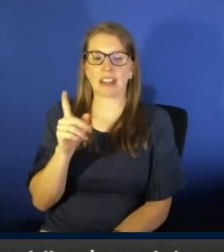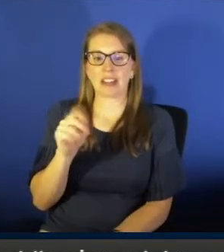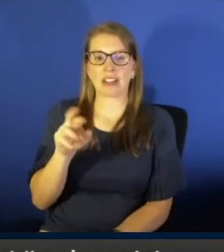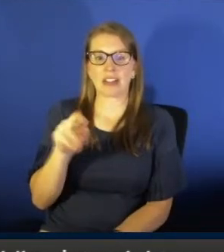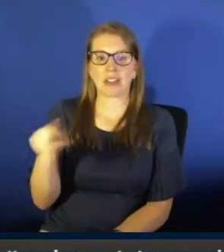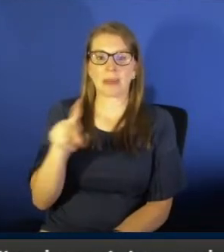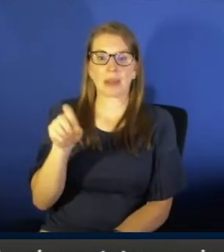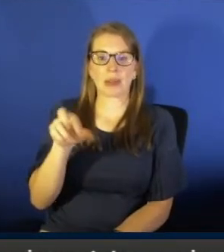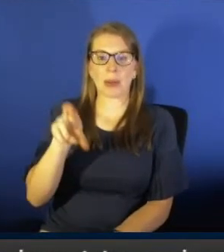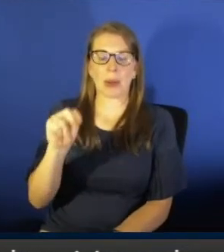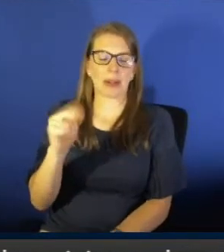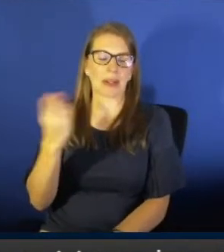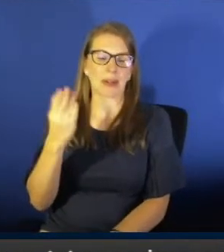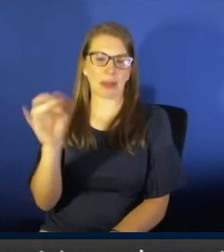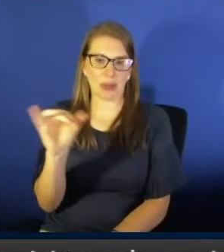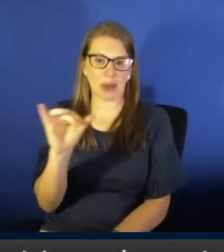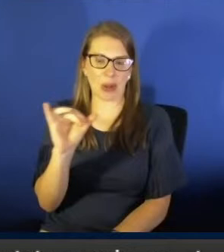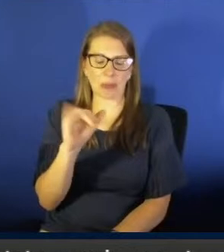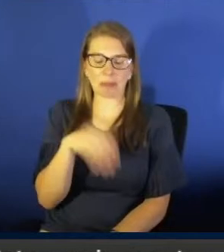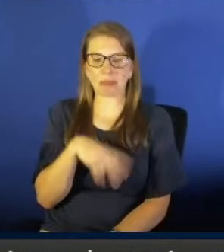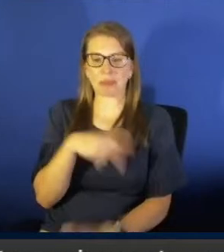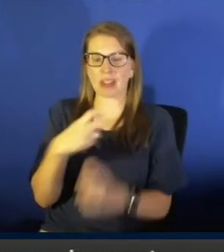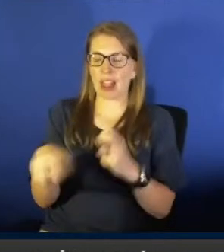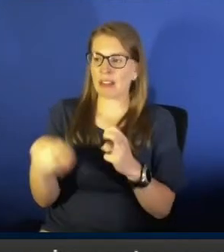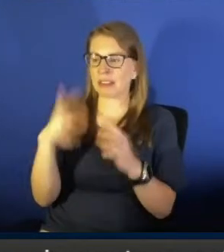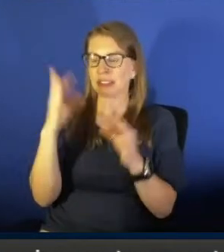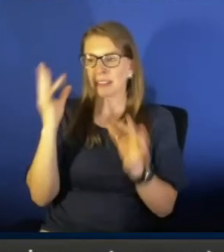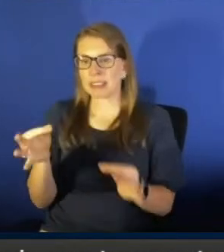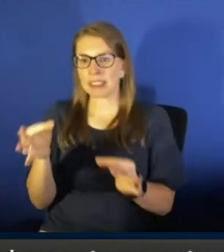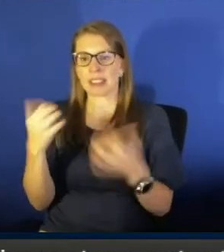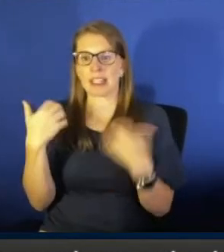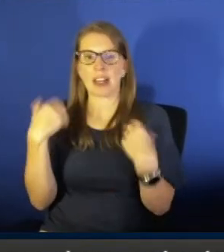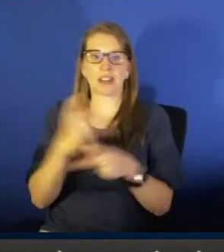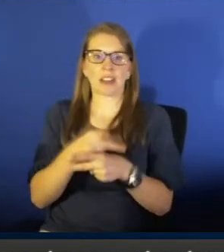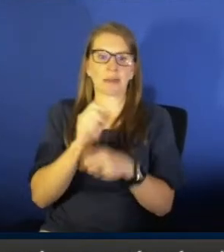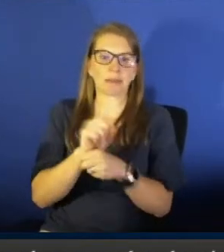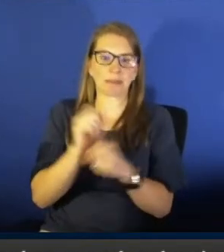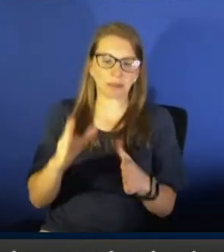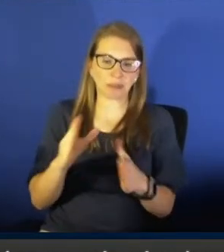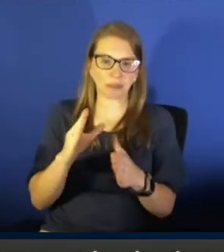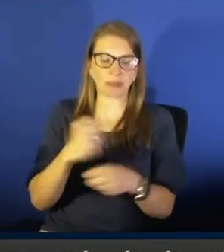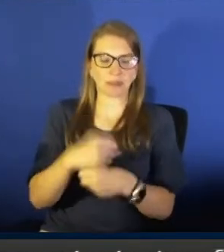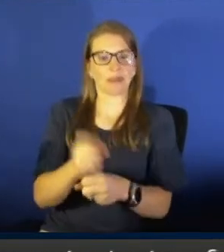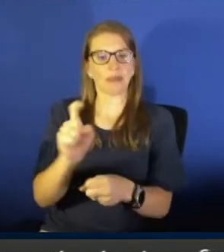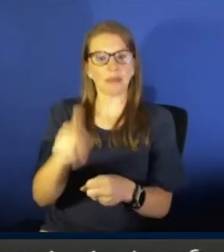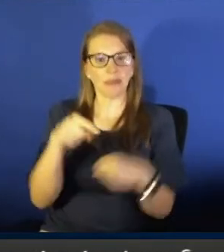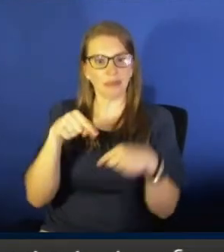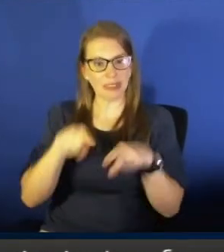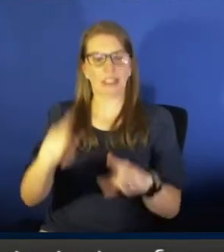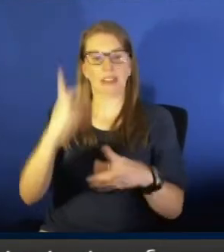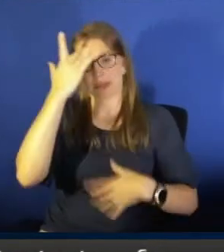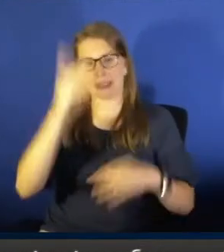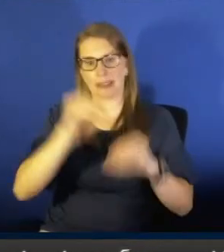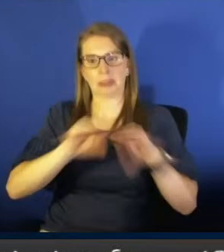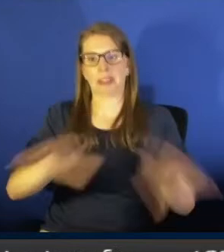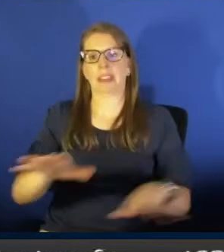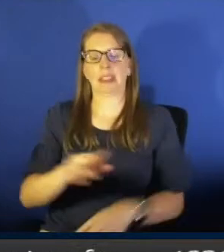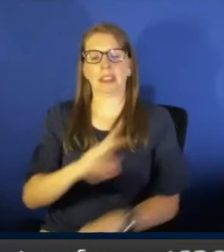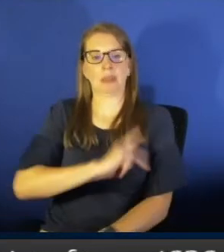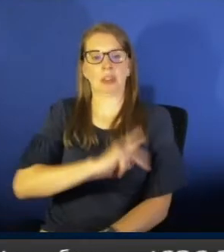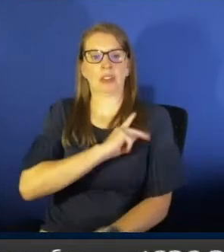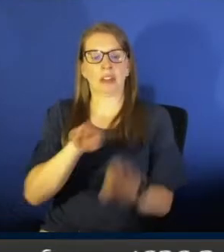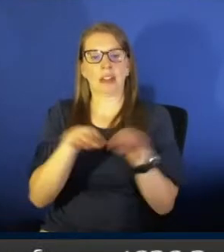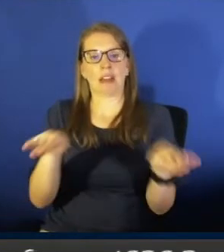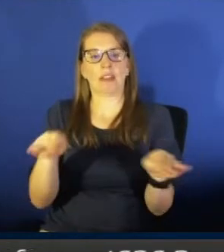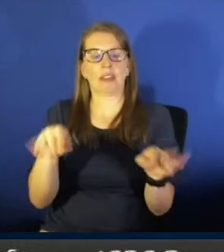just some of those tough decisions that healthcare workers were forced to make during the pandemic. Just on a personal level, tell me a little bit about